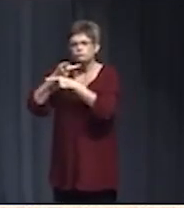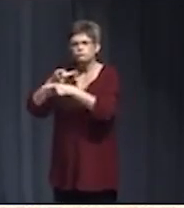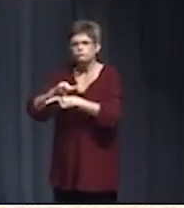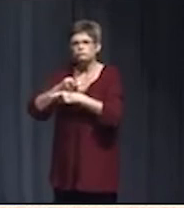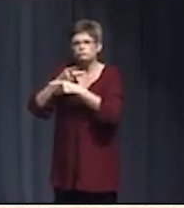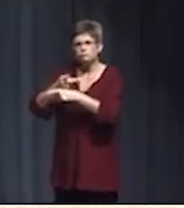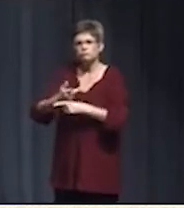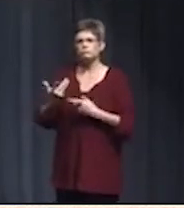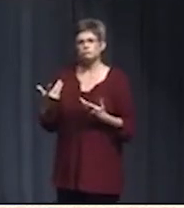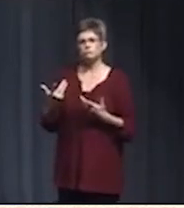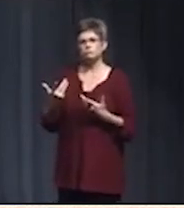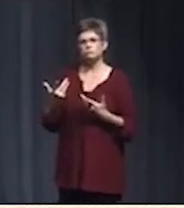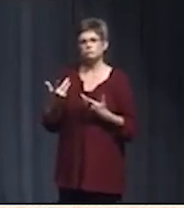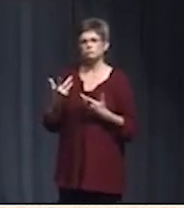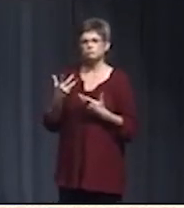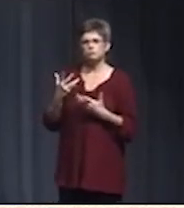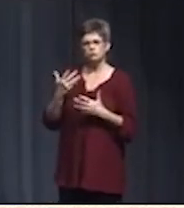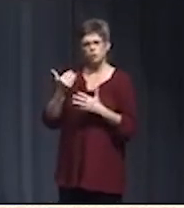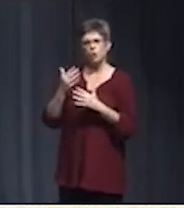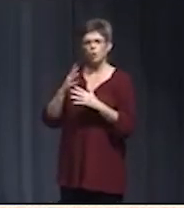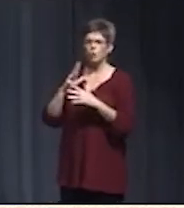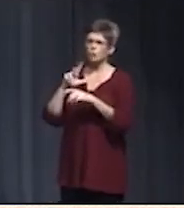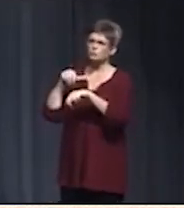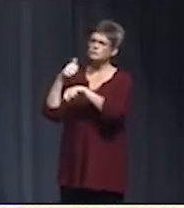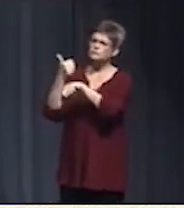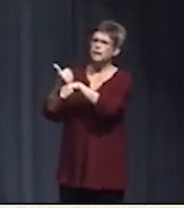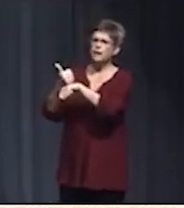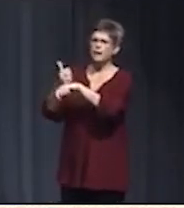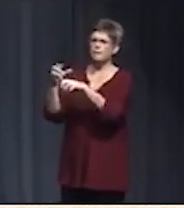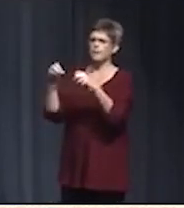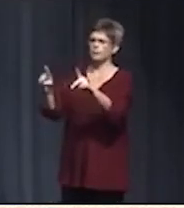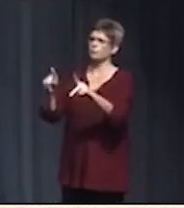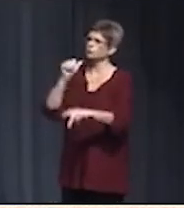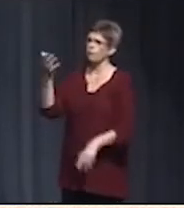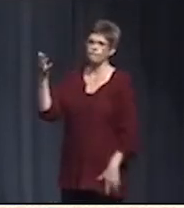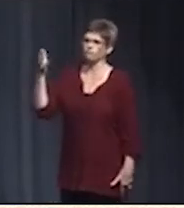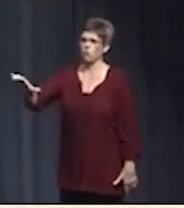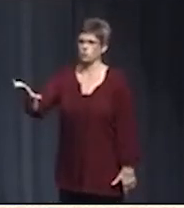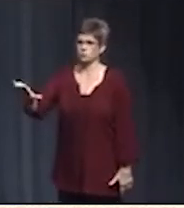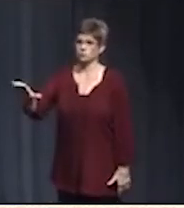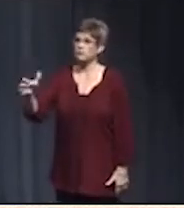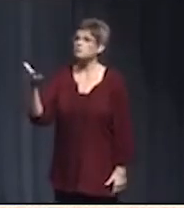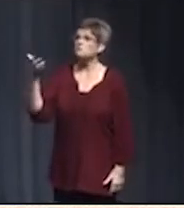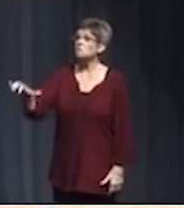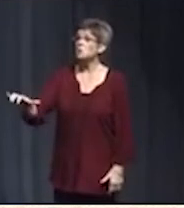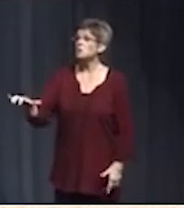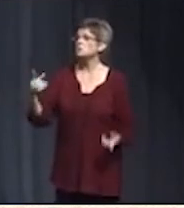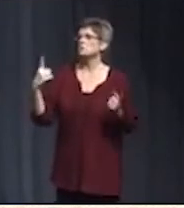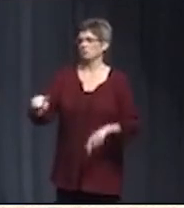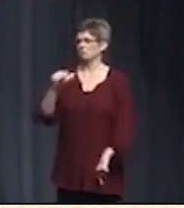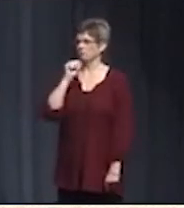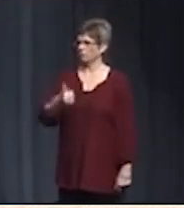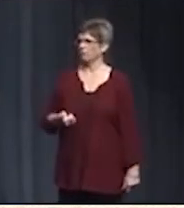Give them that opportunity. Set those opportunities up. But again, don't force it. Because if you force it, it's not going to happen.